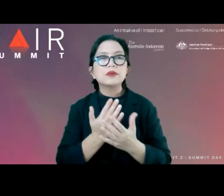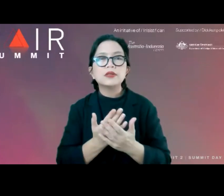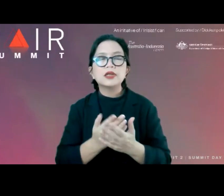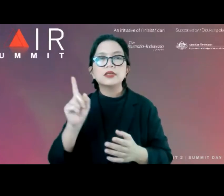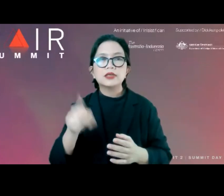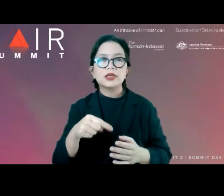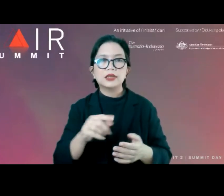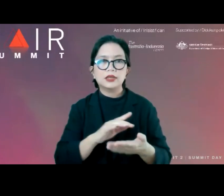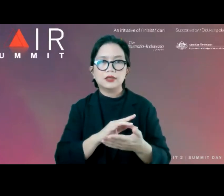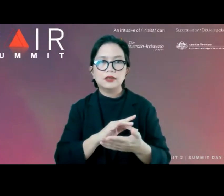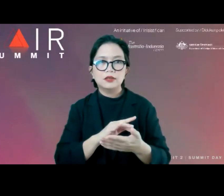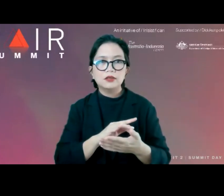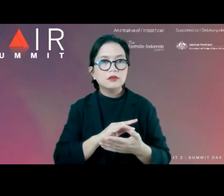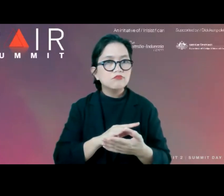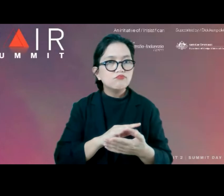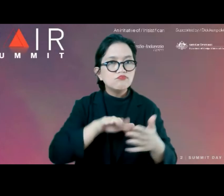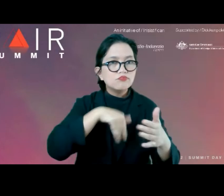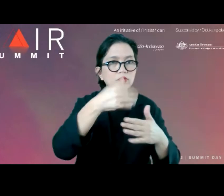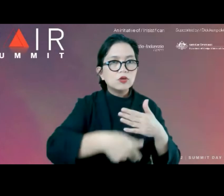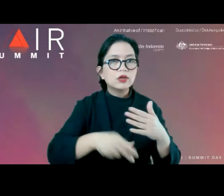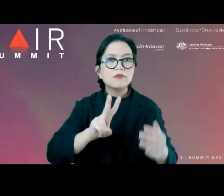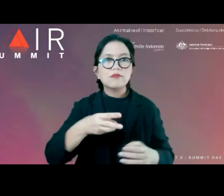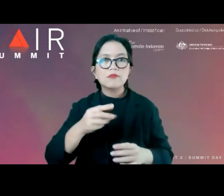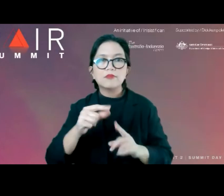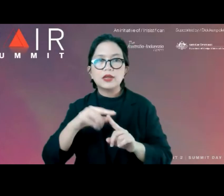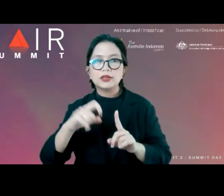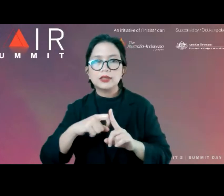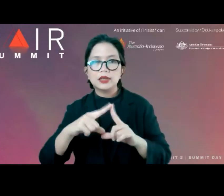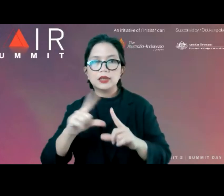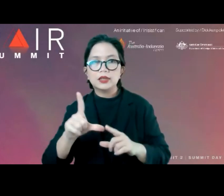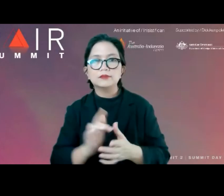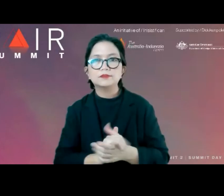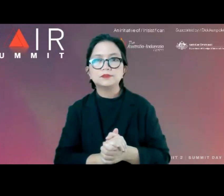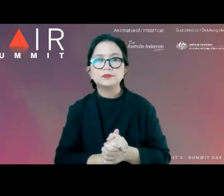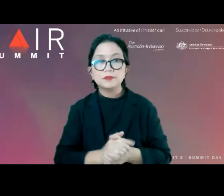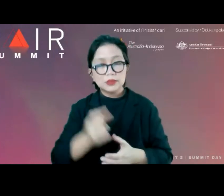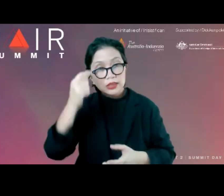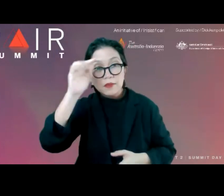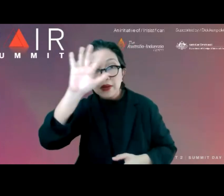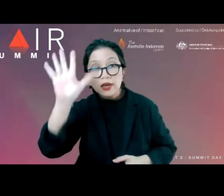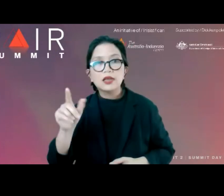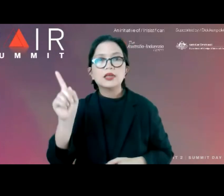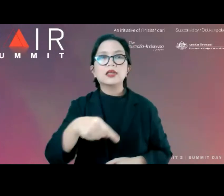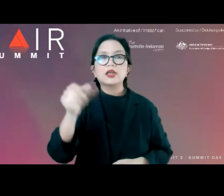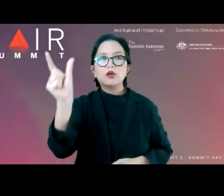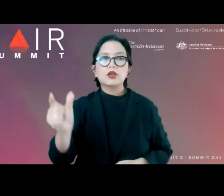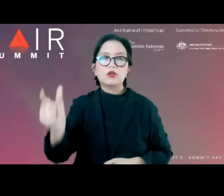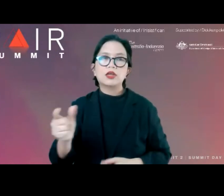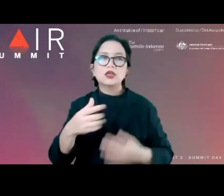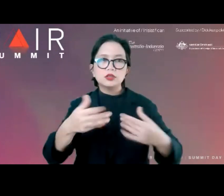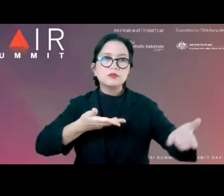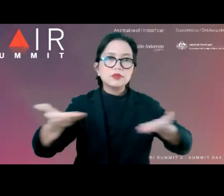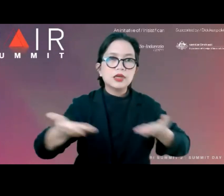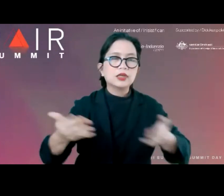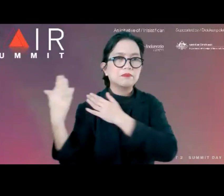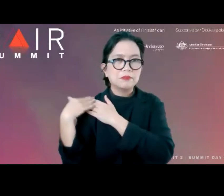who are already pretty overworked at the puskesmas and now additionally overwhelmed with the burden